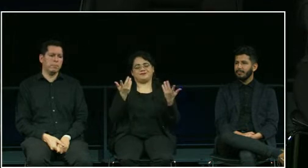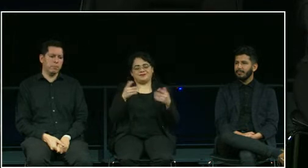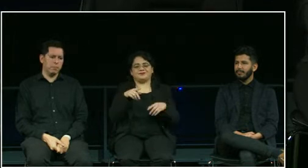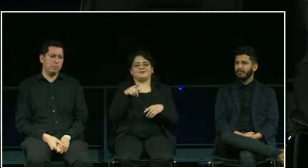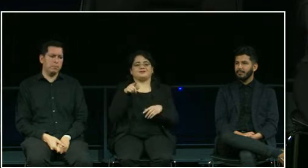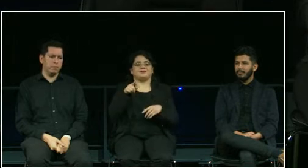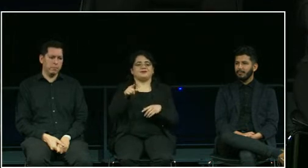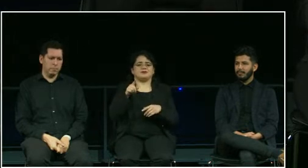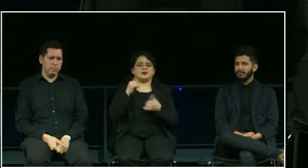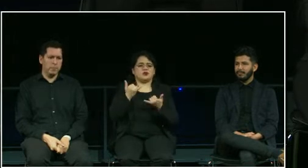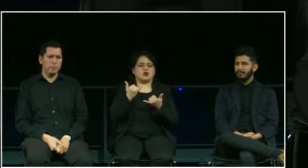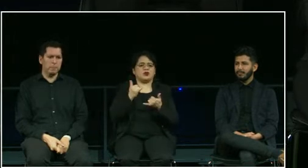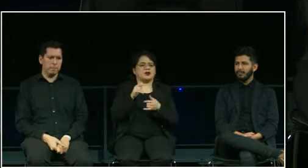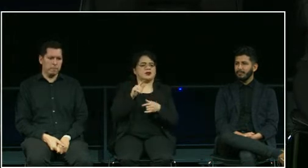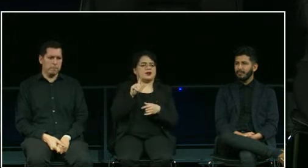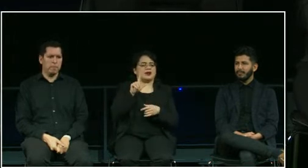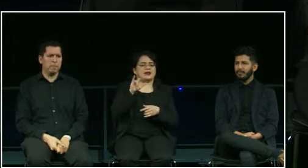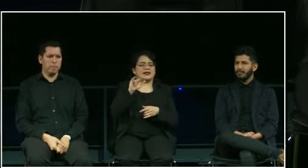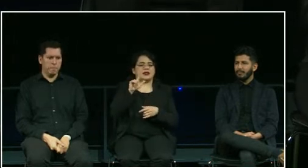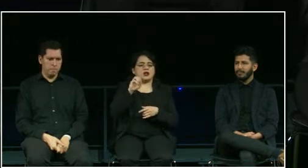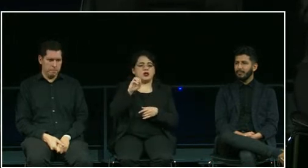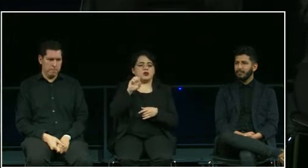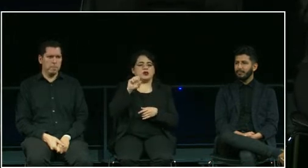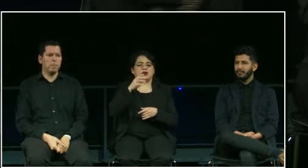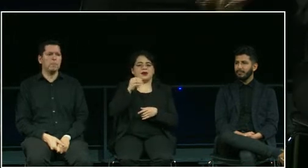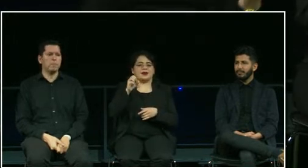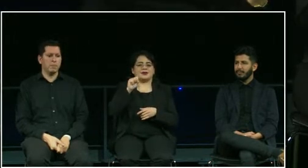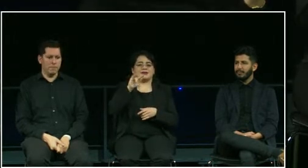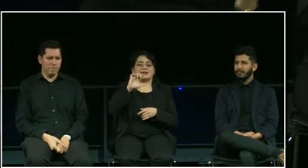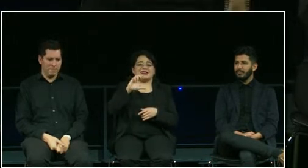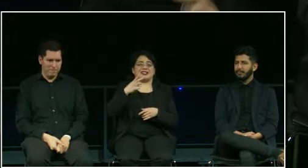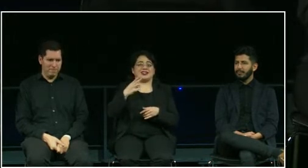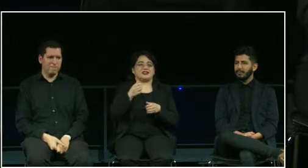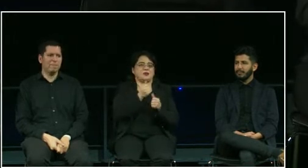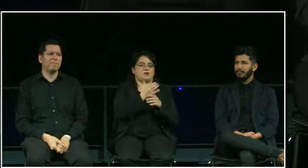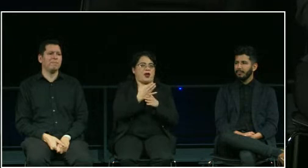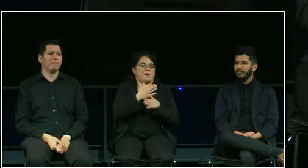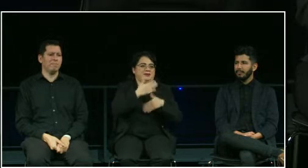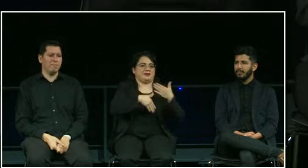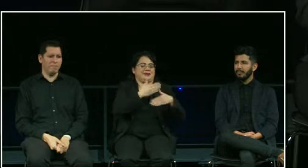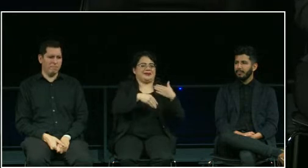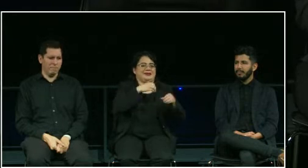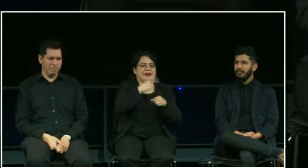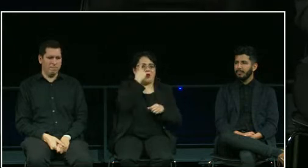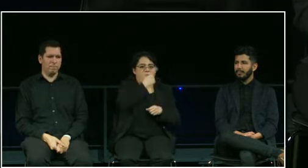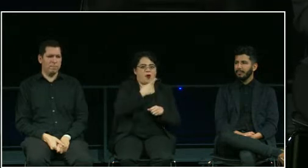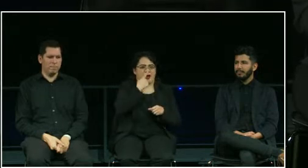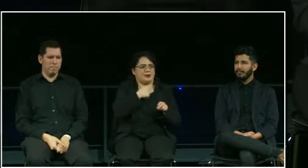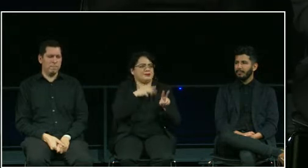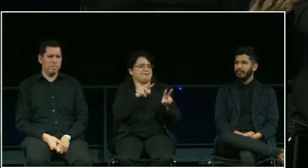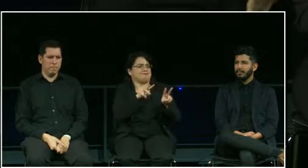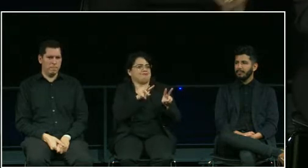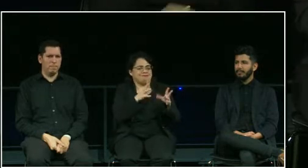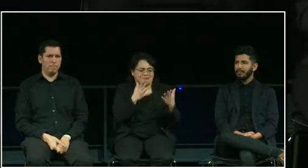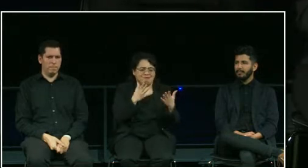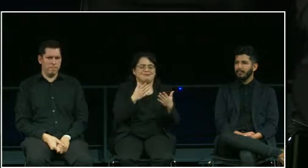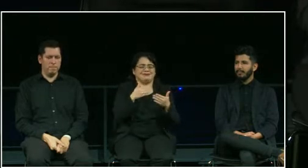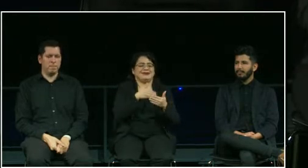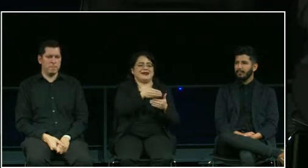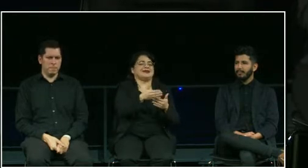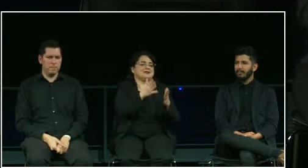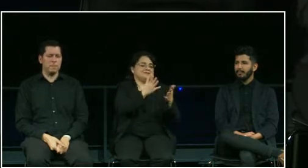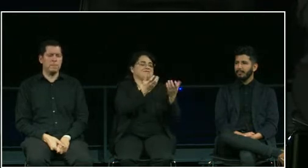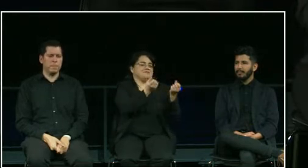prep on the live action Lilo and Stitch in Hawaii, which is very exciting. Can't wait to see that. But we will